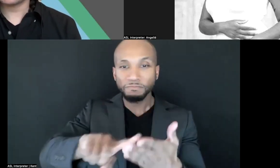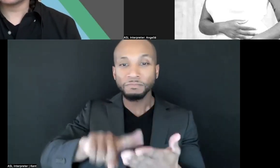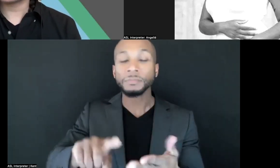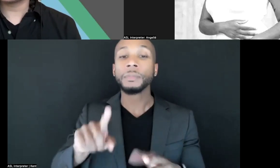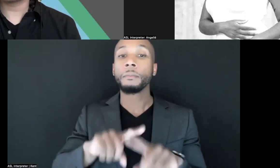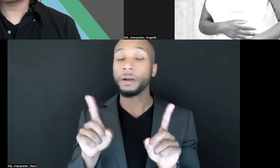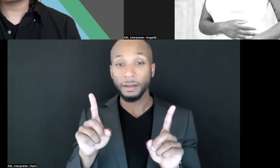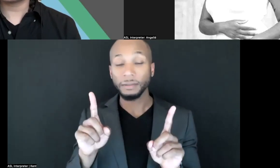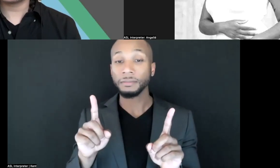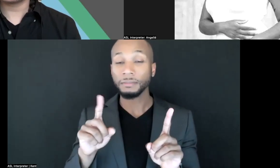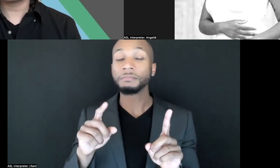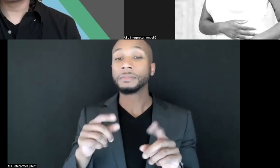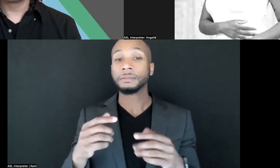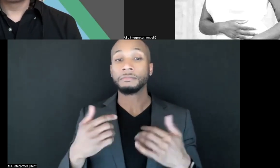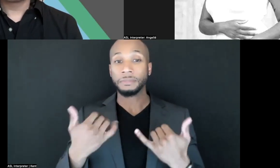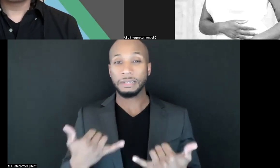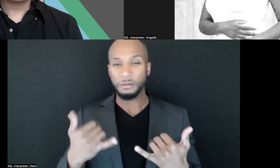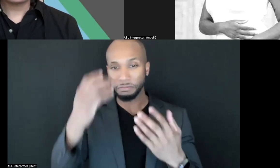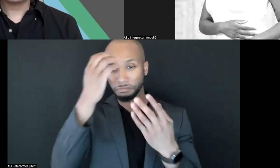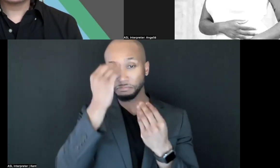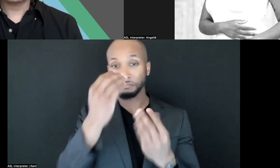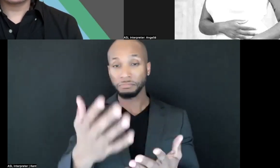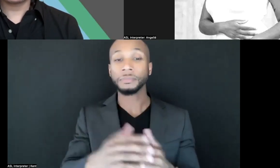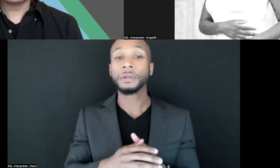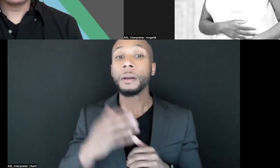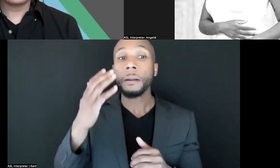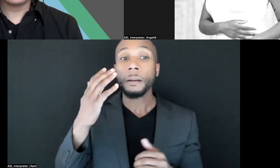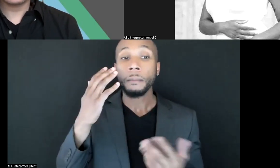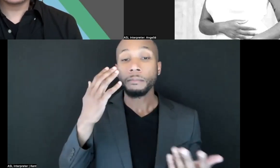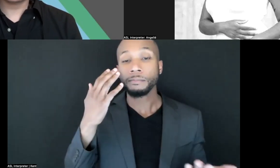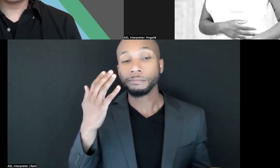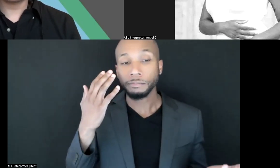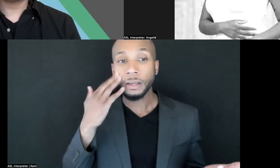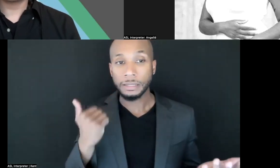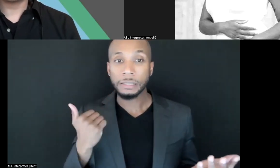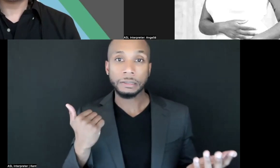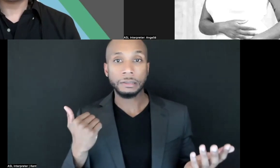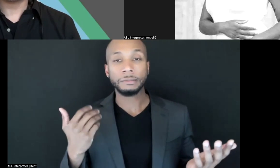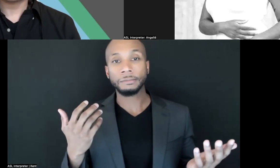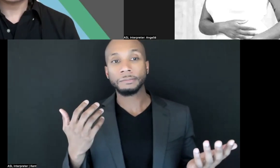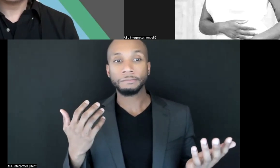you about them is that because they're this